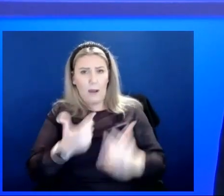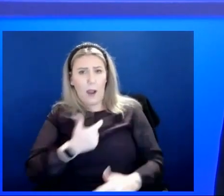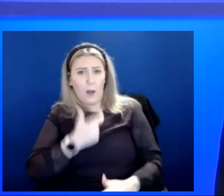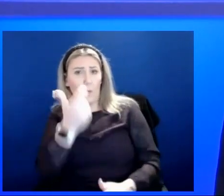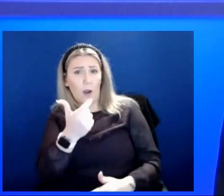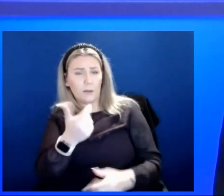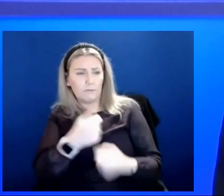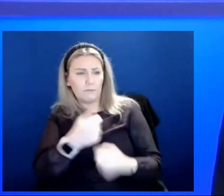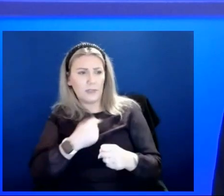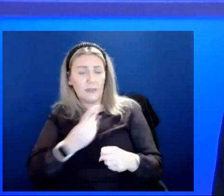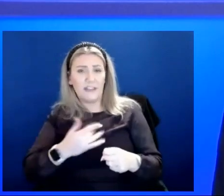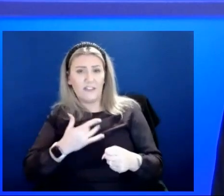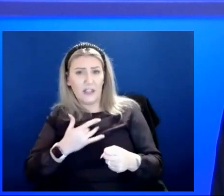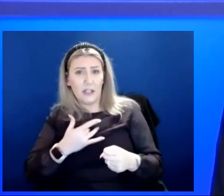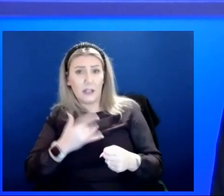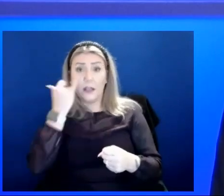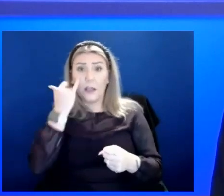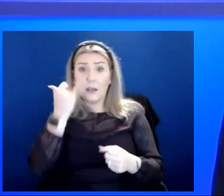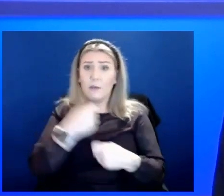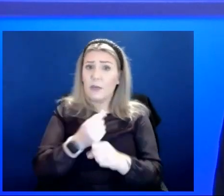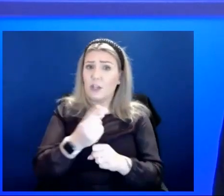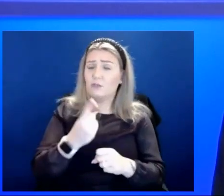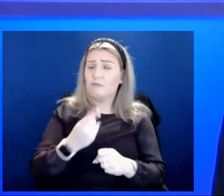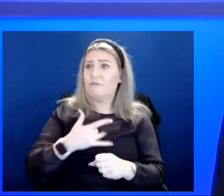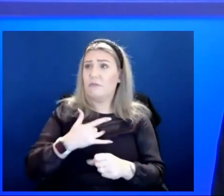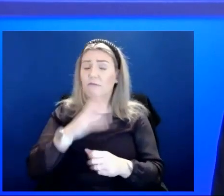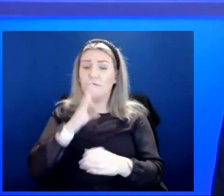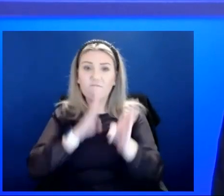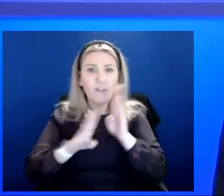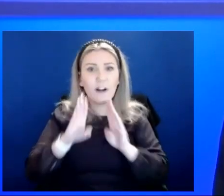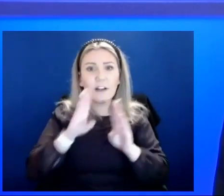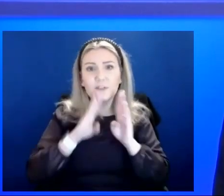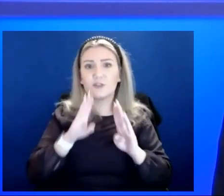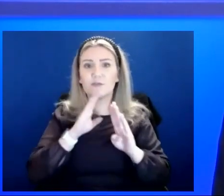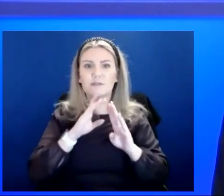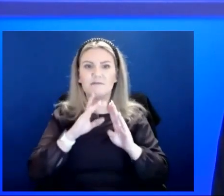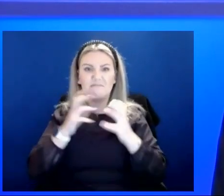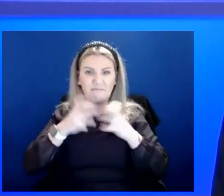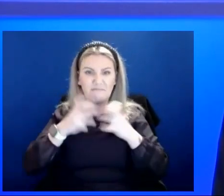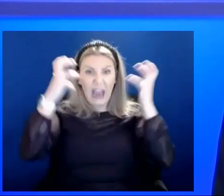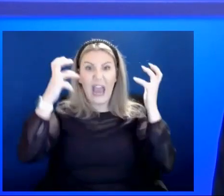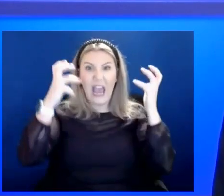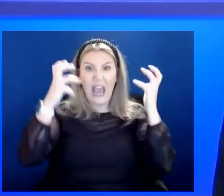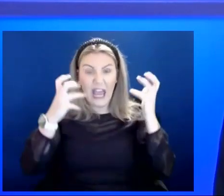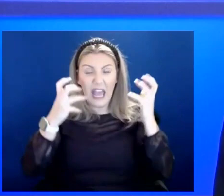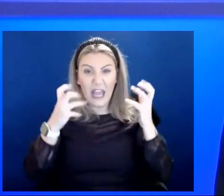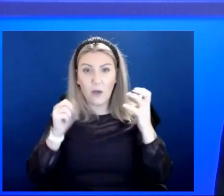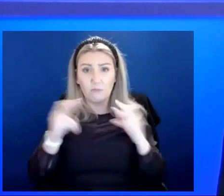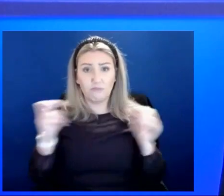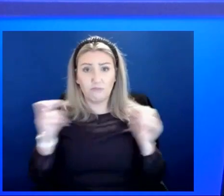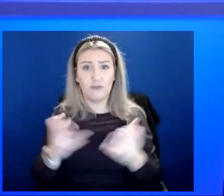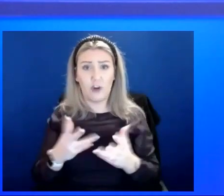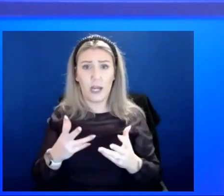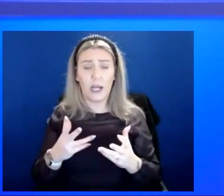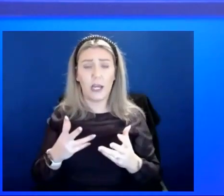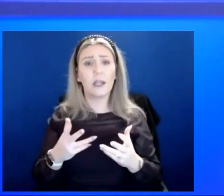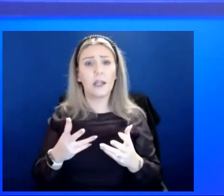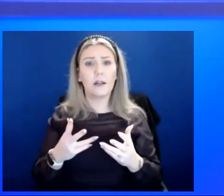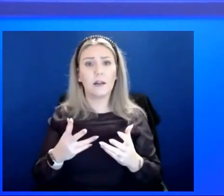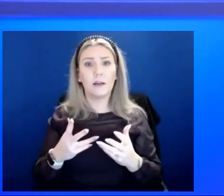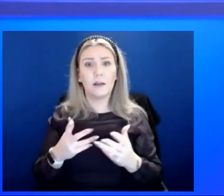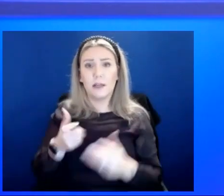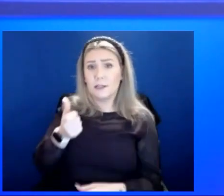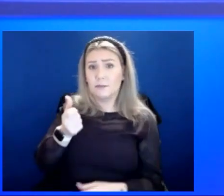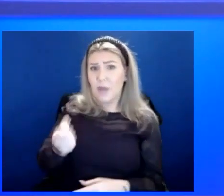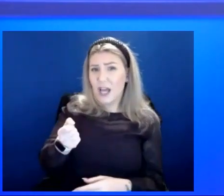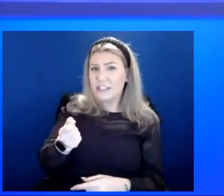if it's making you feel really frustrated, if it's making you feel very angry, if it's making you feel very afraid, there's a button. It's usually the red one up